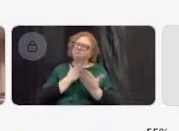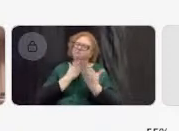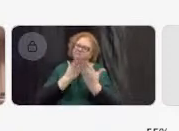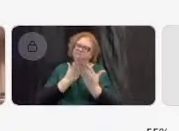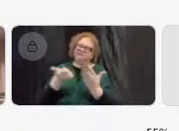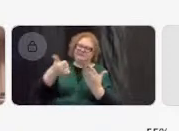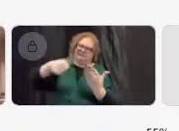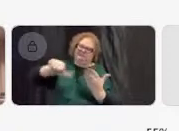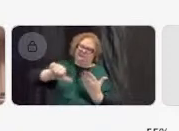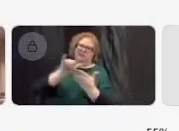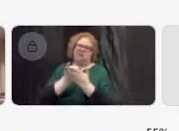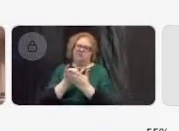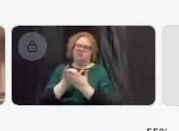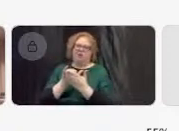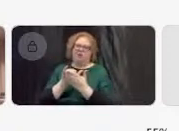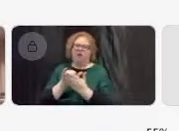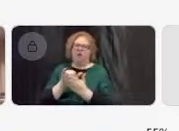rezoning.